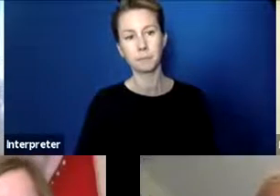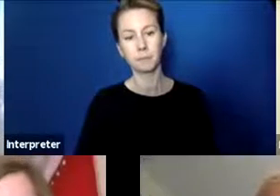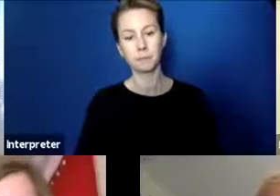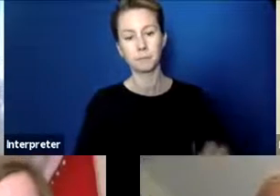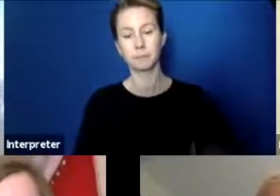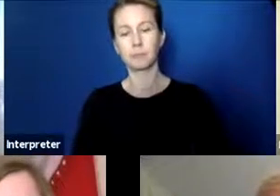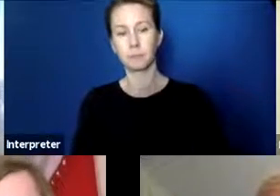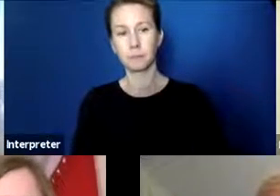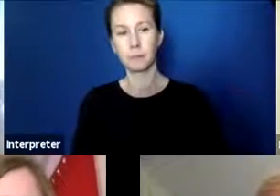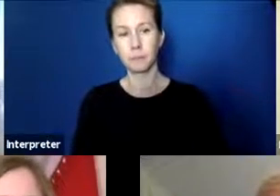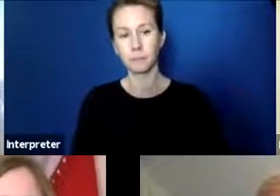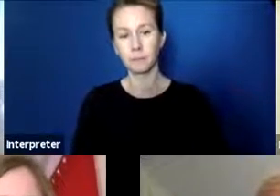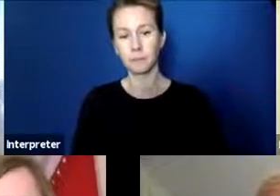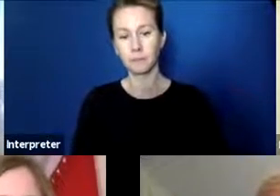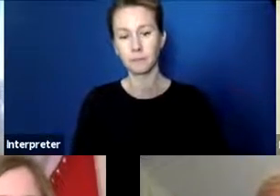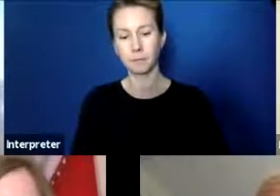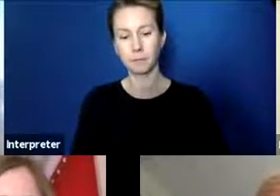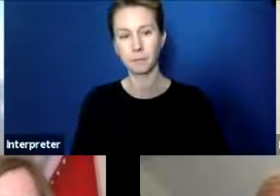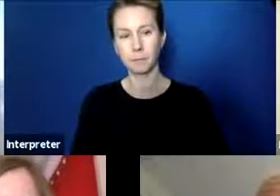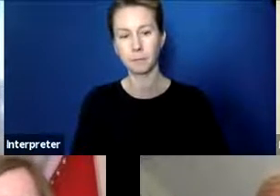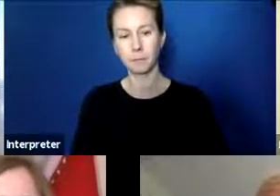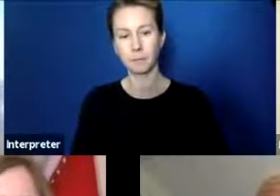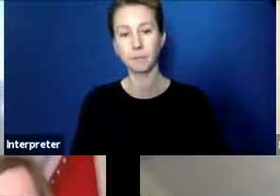34%, or 82%?